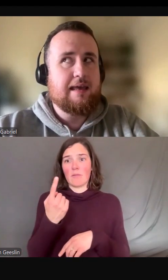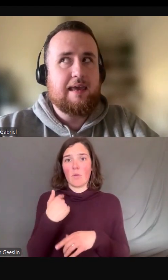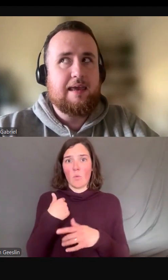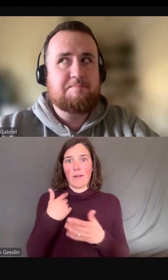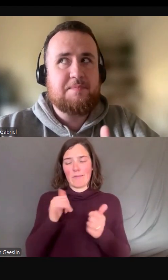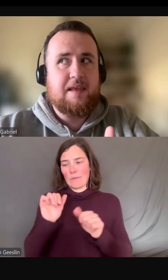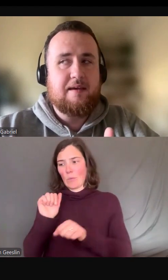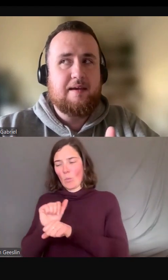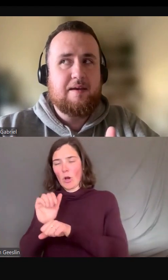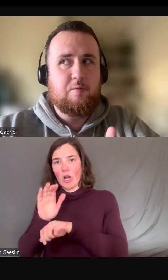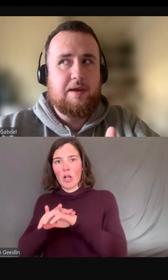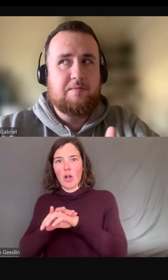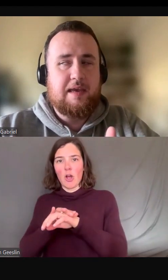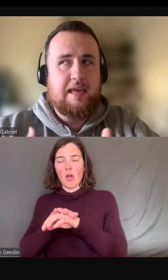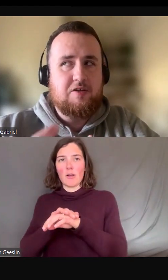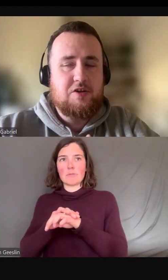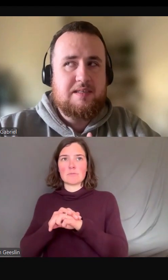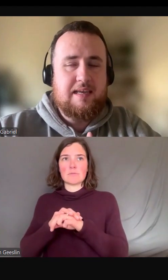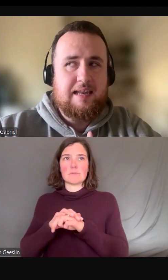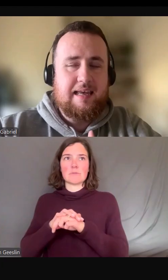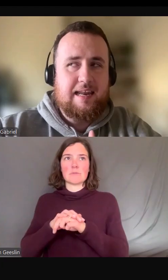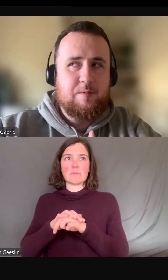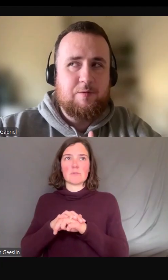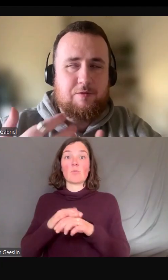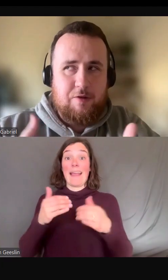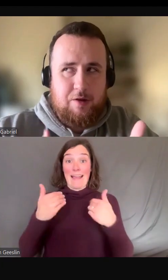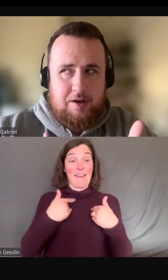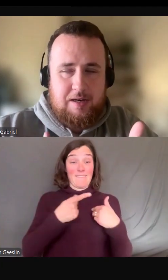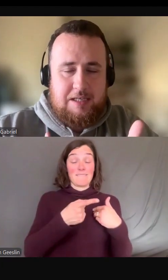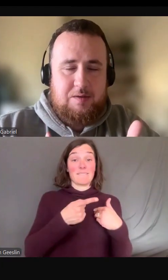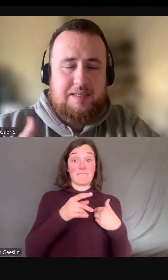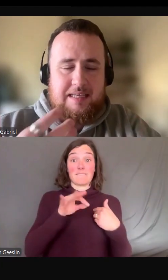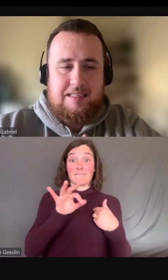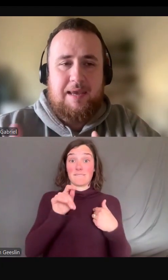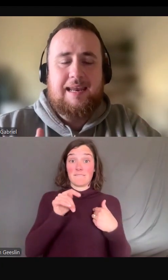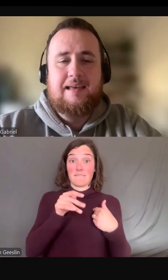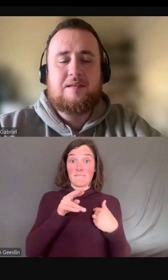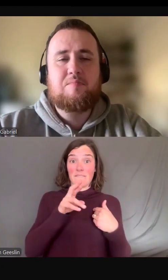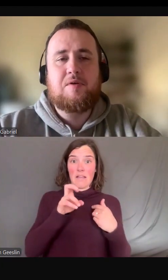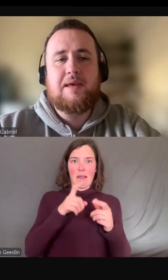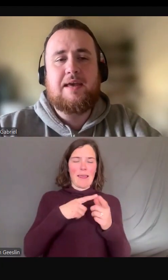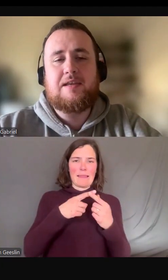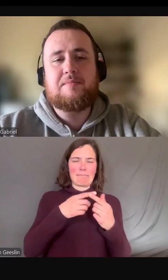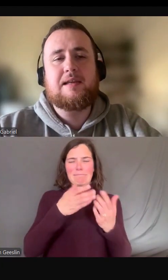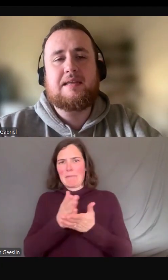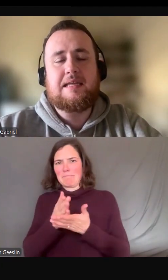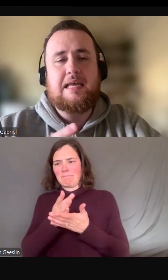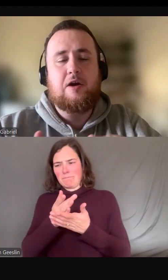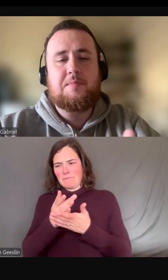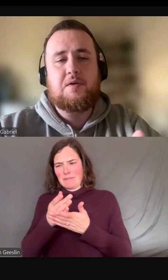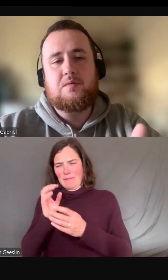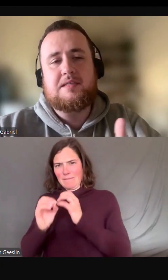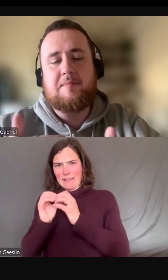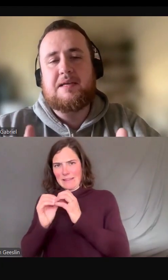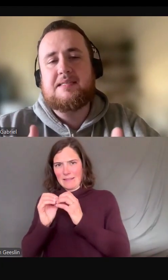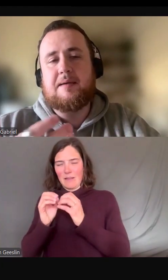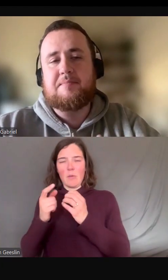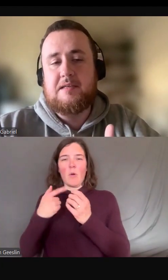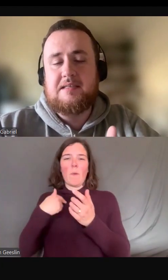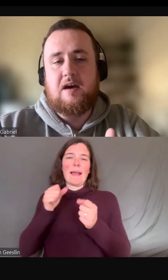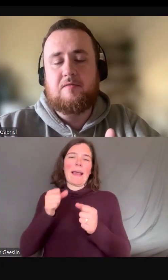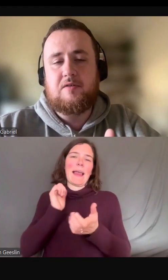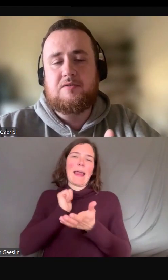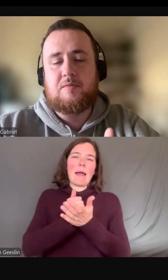like we've introduced it and then we've unintroduced it as a beta, but we have the ability to help you step by step